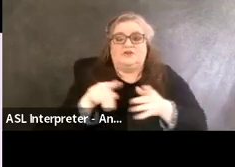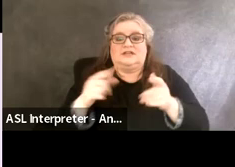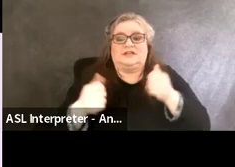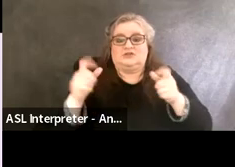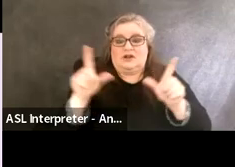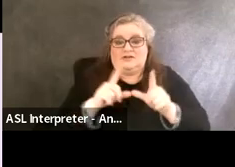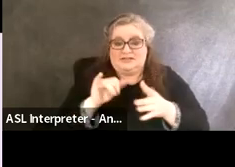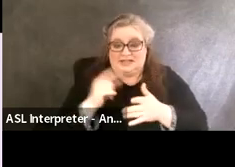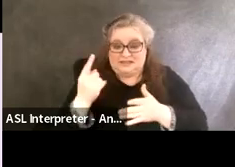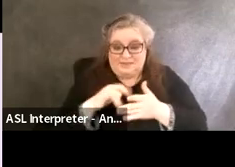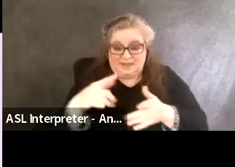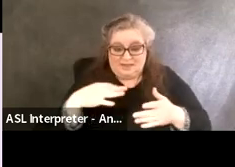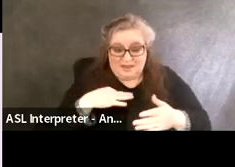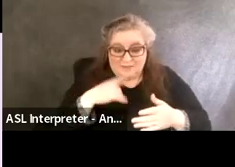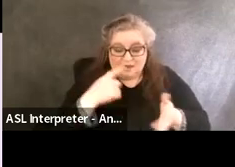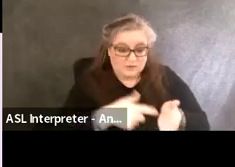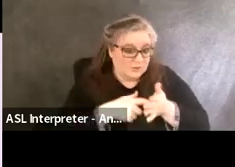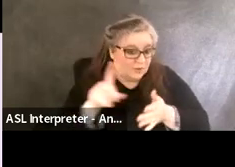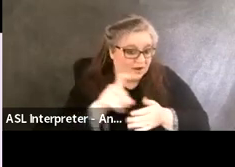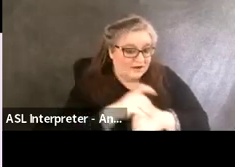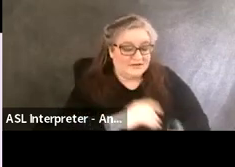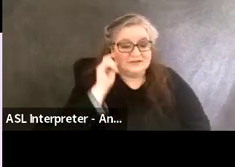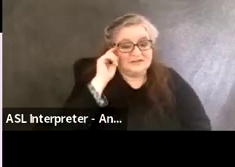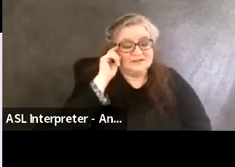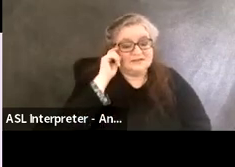Is that something that this application requires?